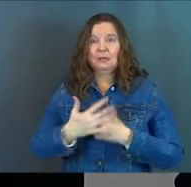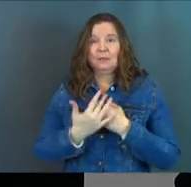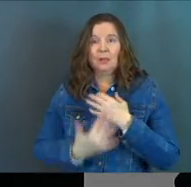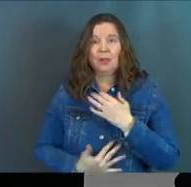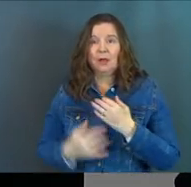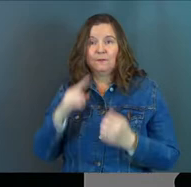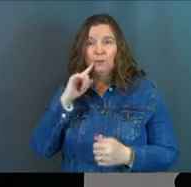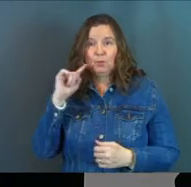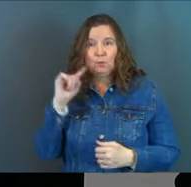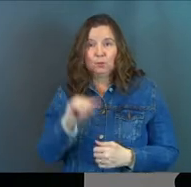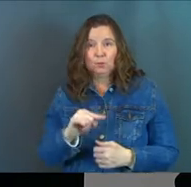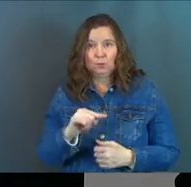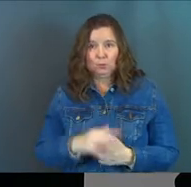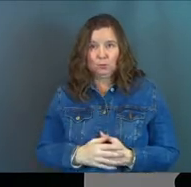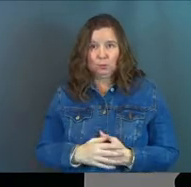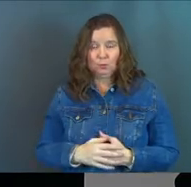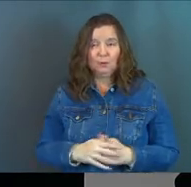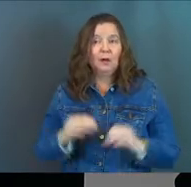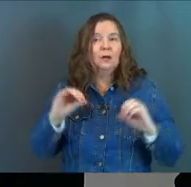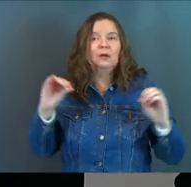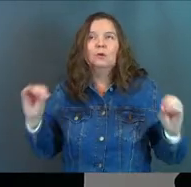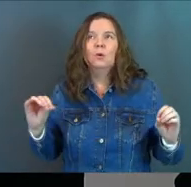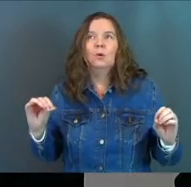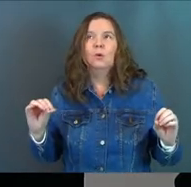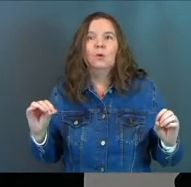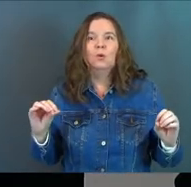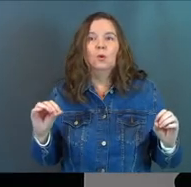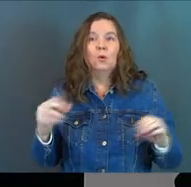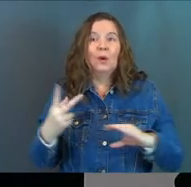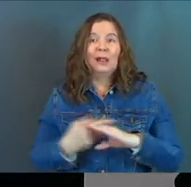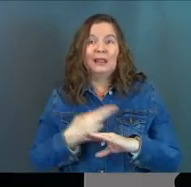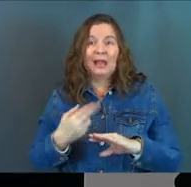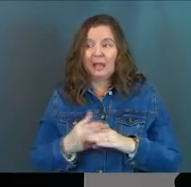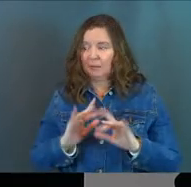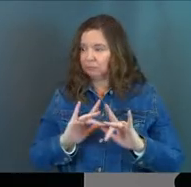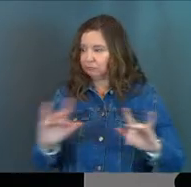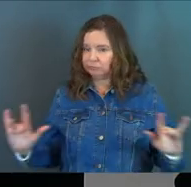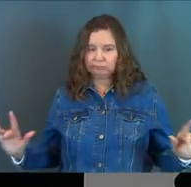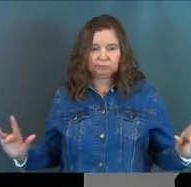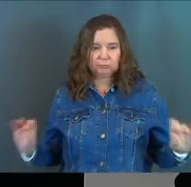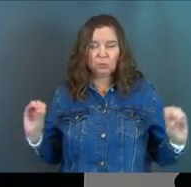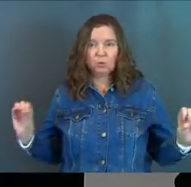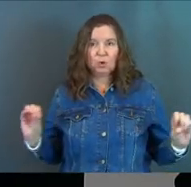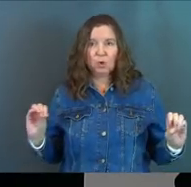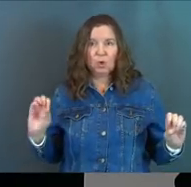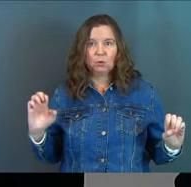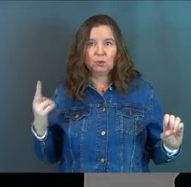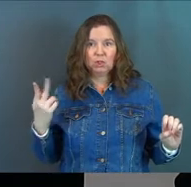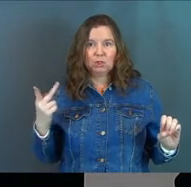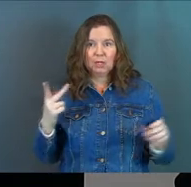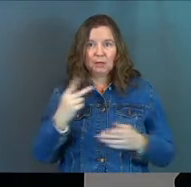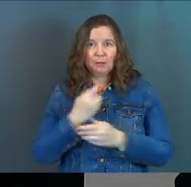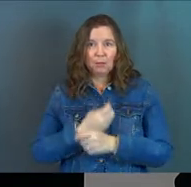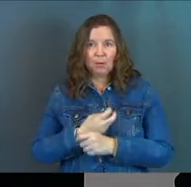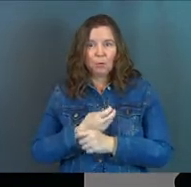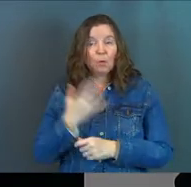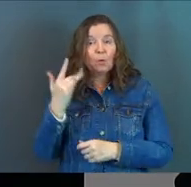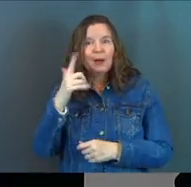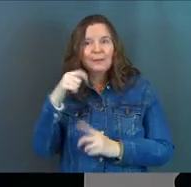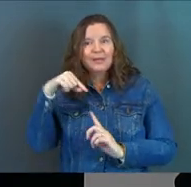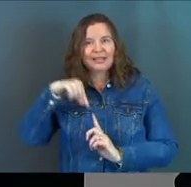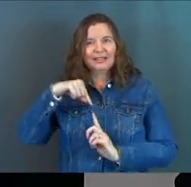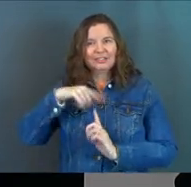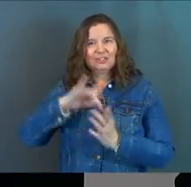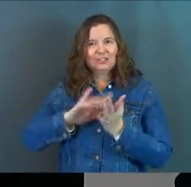you." And there's no lamb, there's no shank bone. Why?